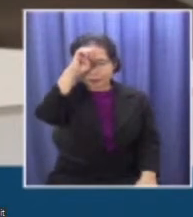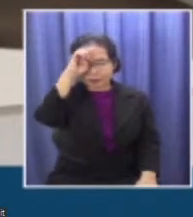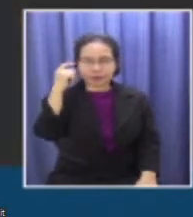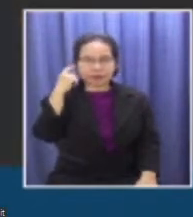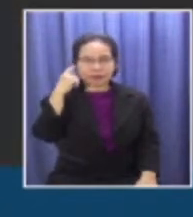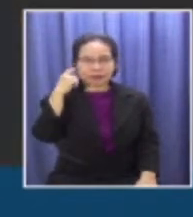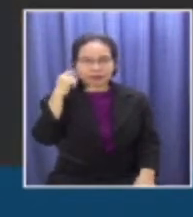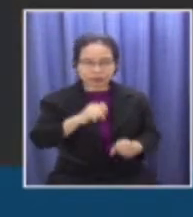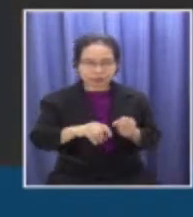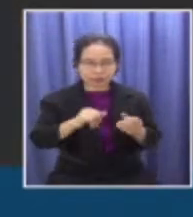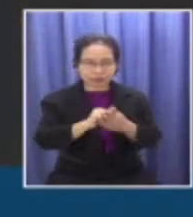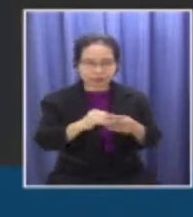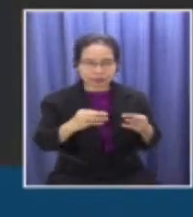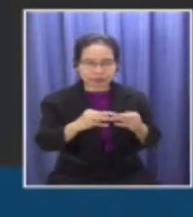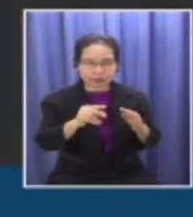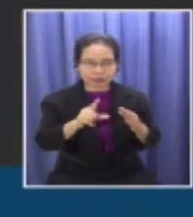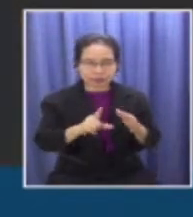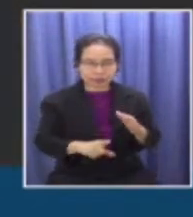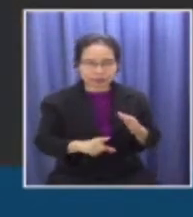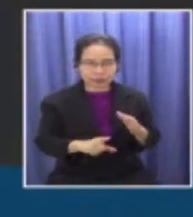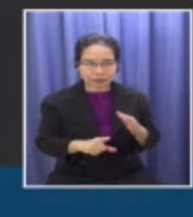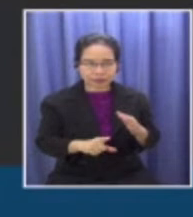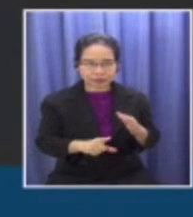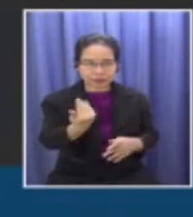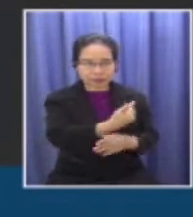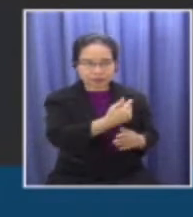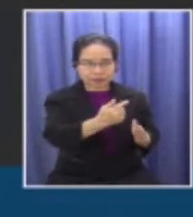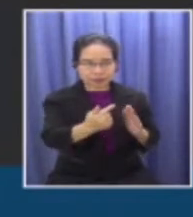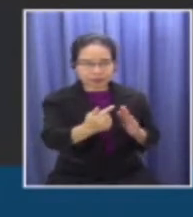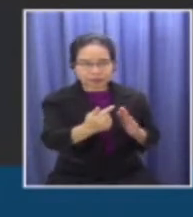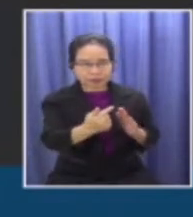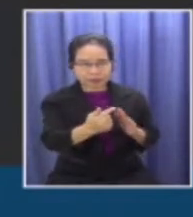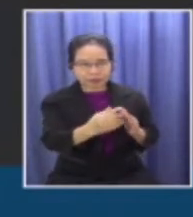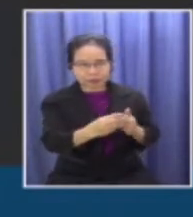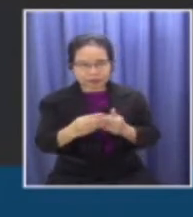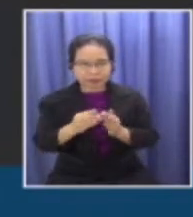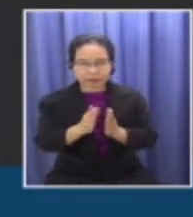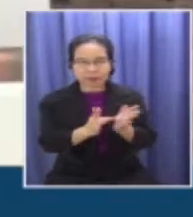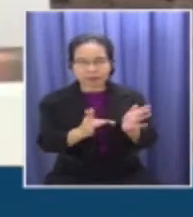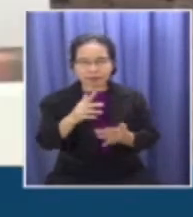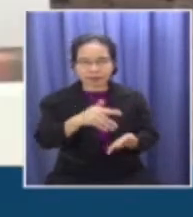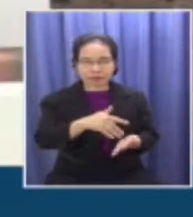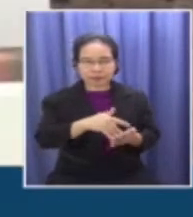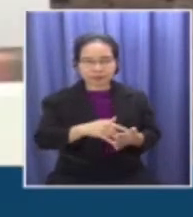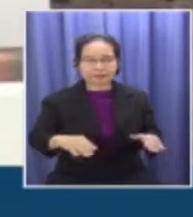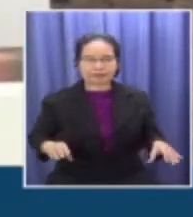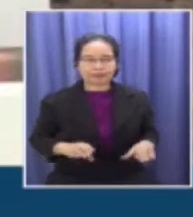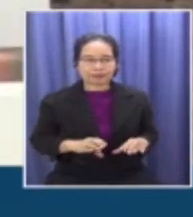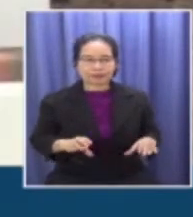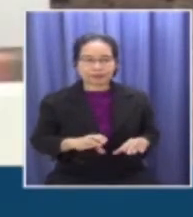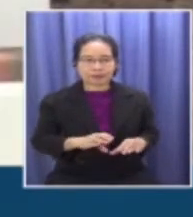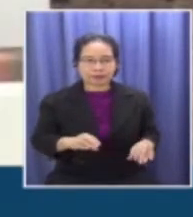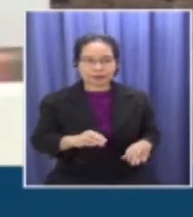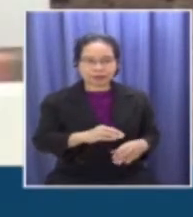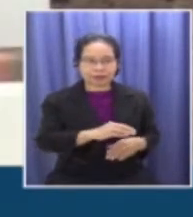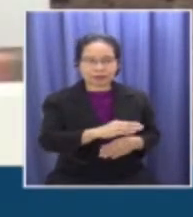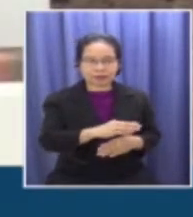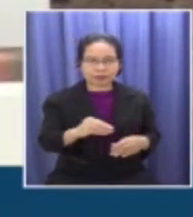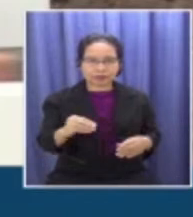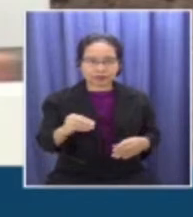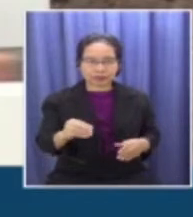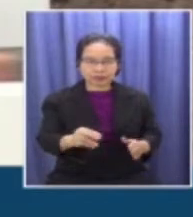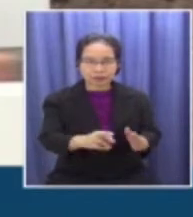continue to discuss. That more or less is our guide in our Bible study that we are